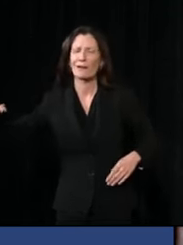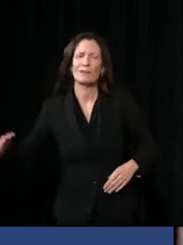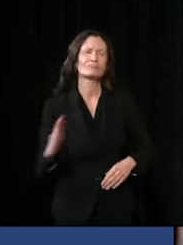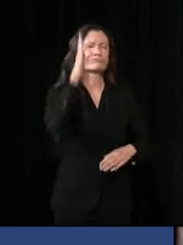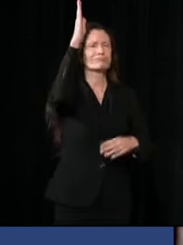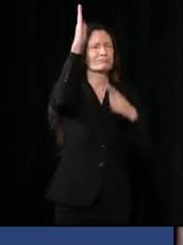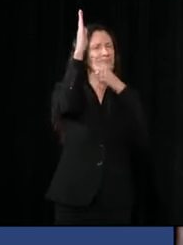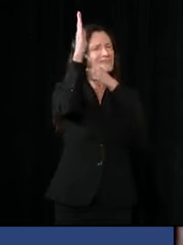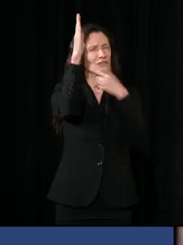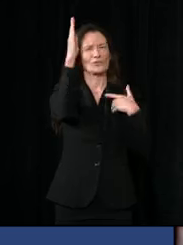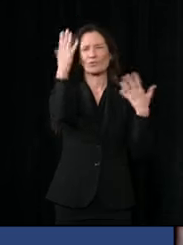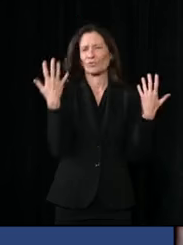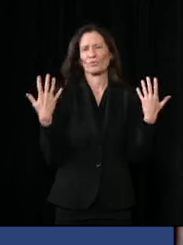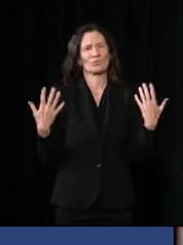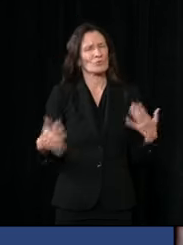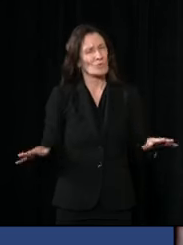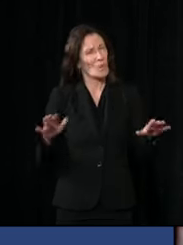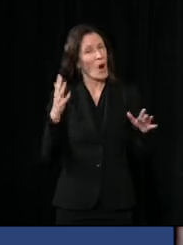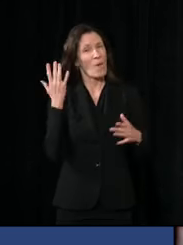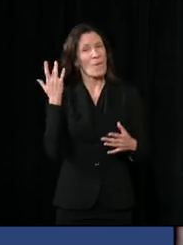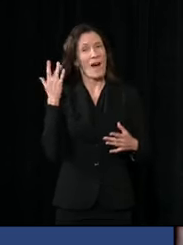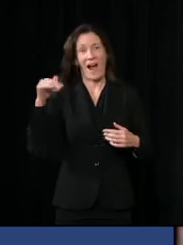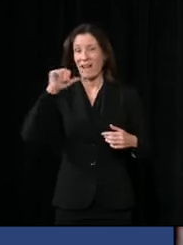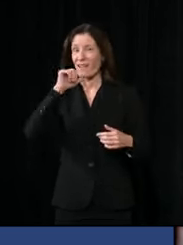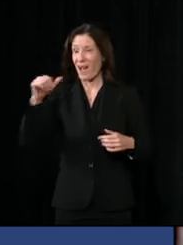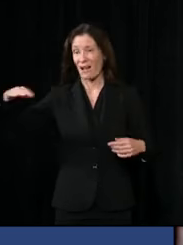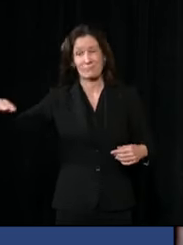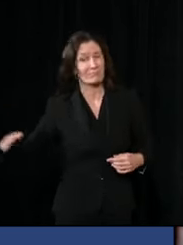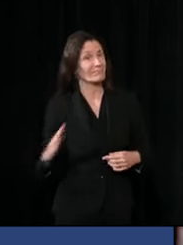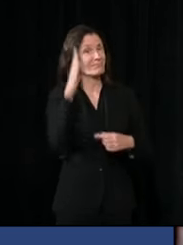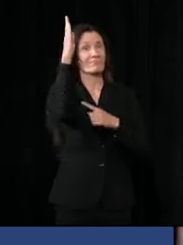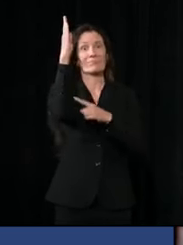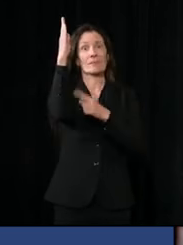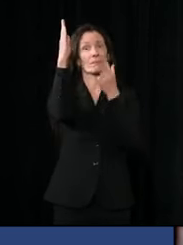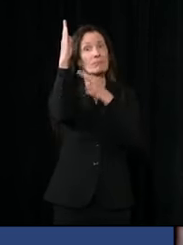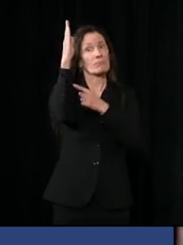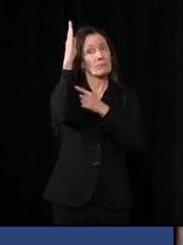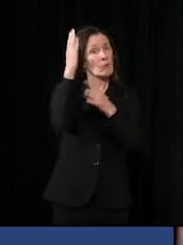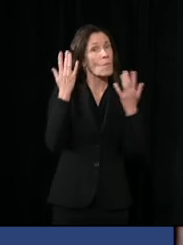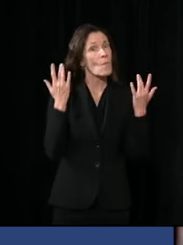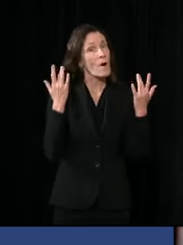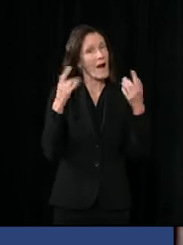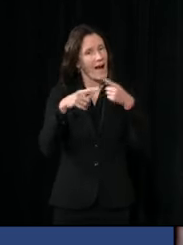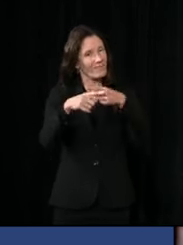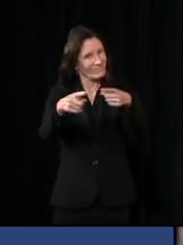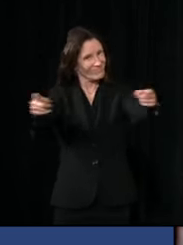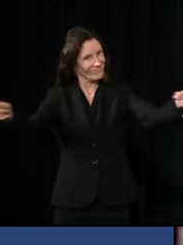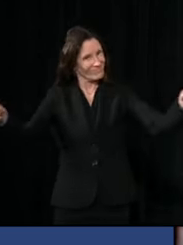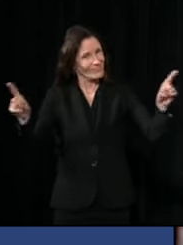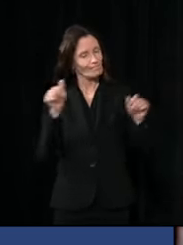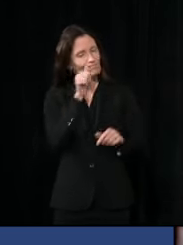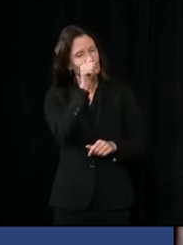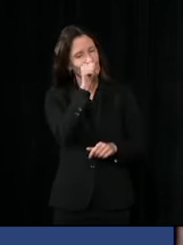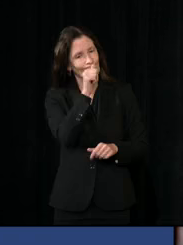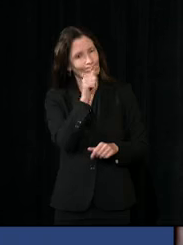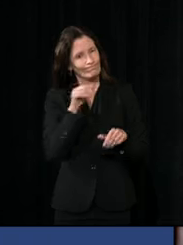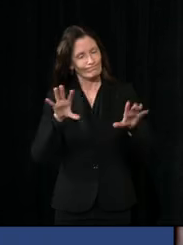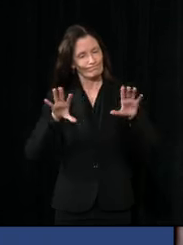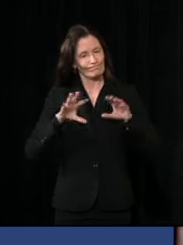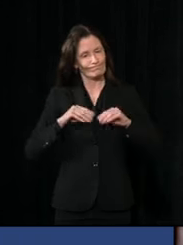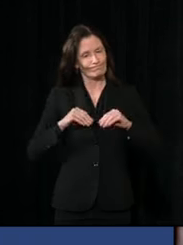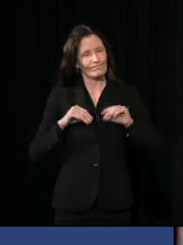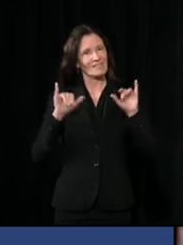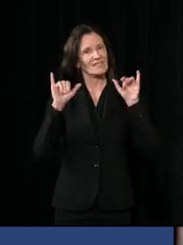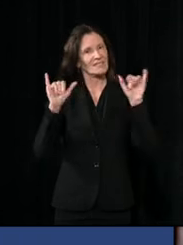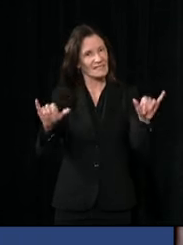we will likely avoid the horrid reality that we've seen in places like Italy. But we still have between 1,000 and 2,000